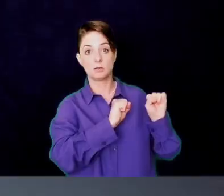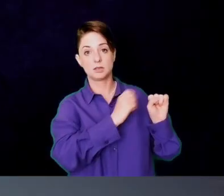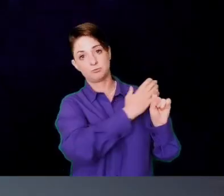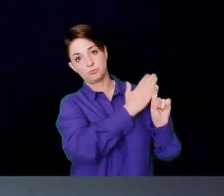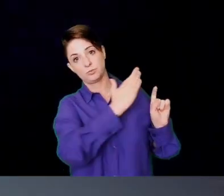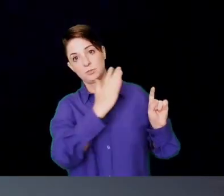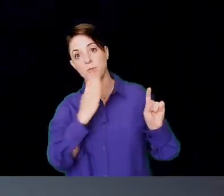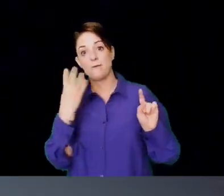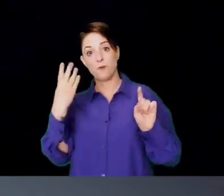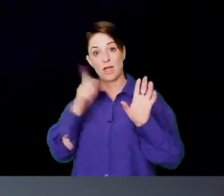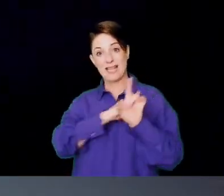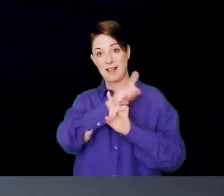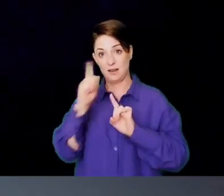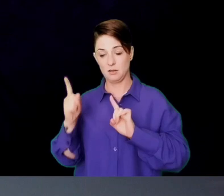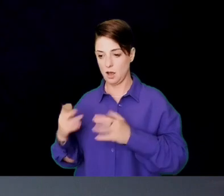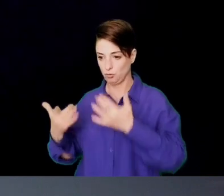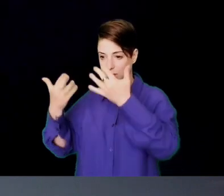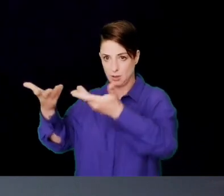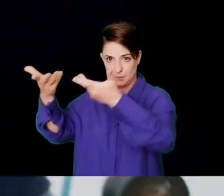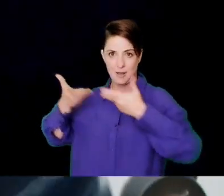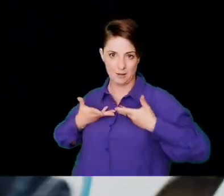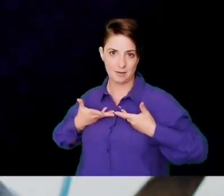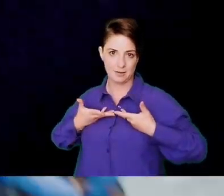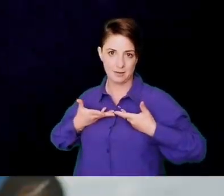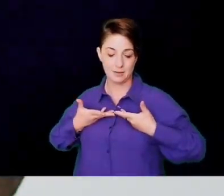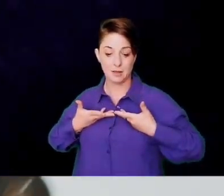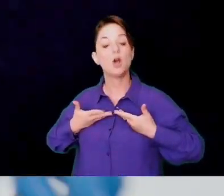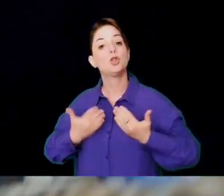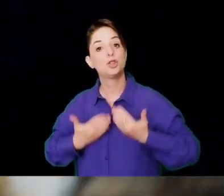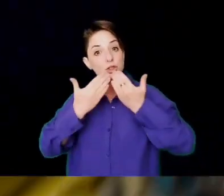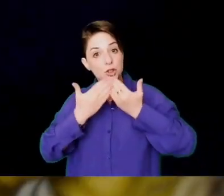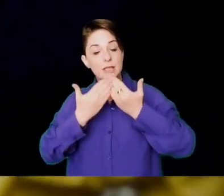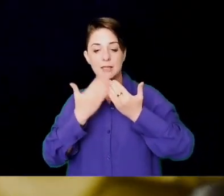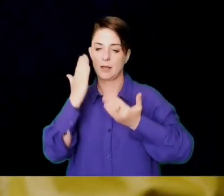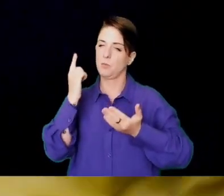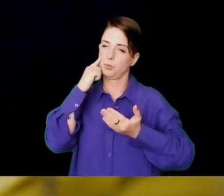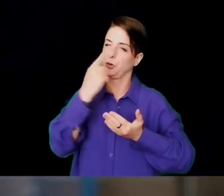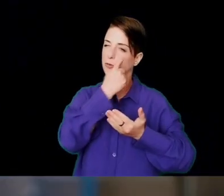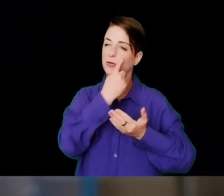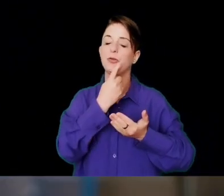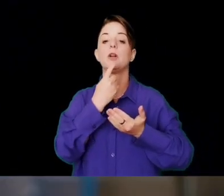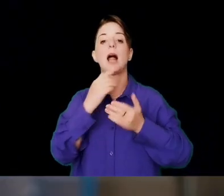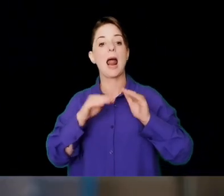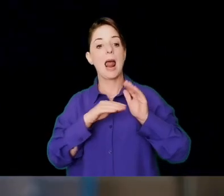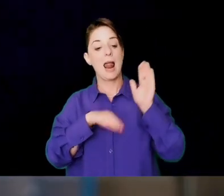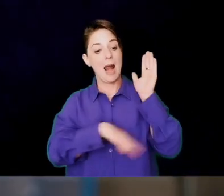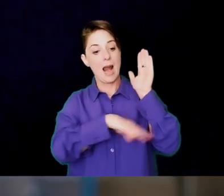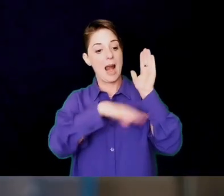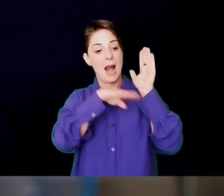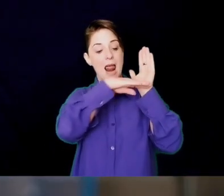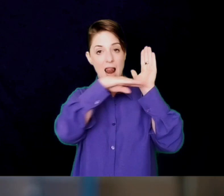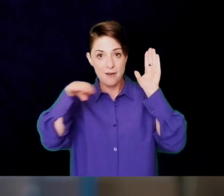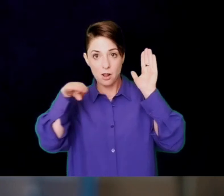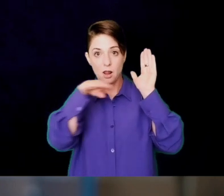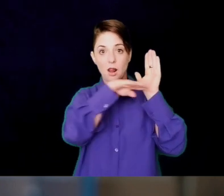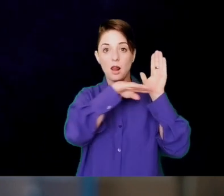started, the results came back from the potting study. The upshot of the study is that it proves the level of potting that's currently